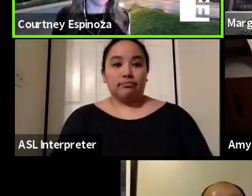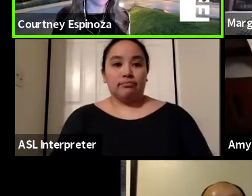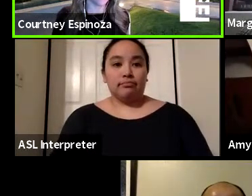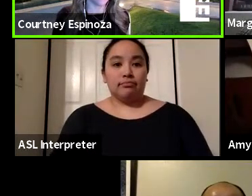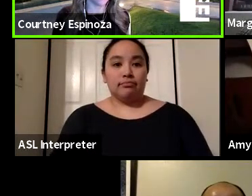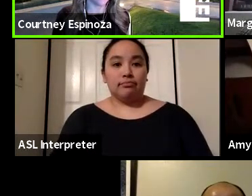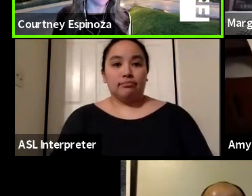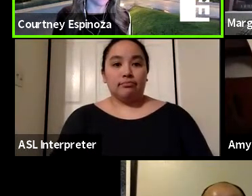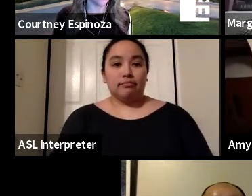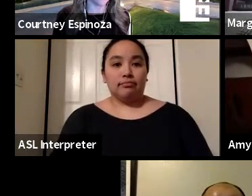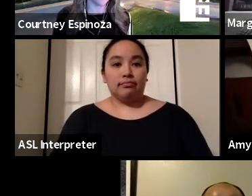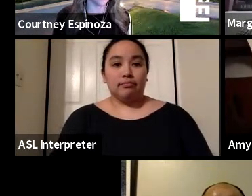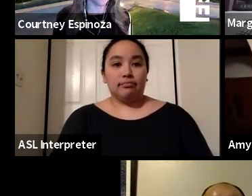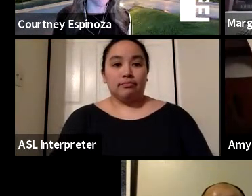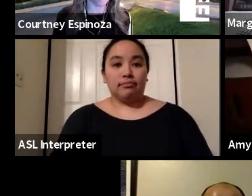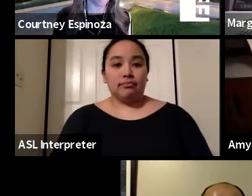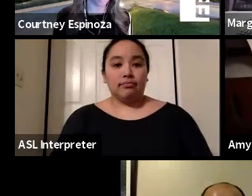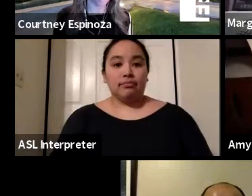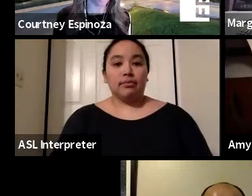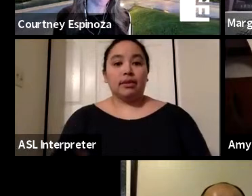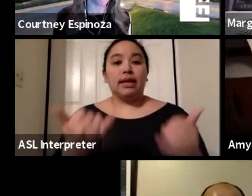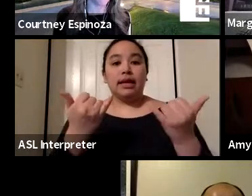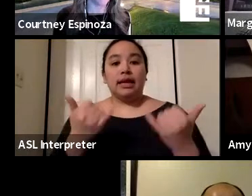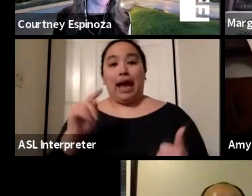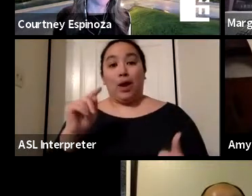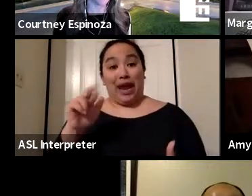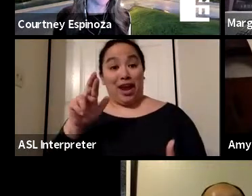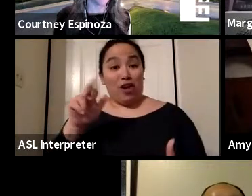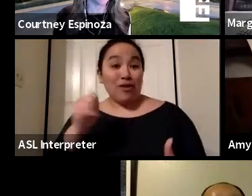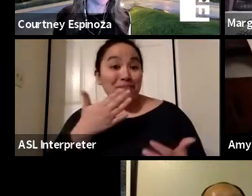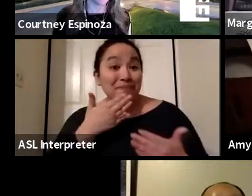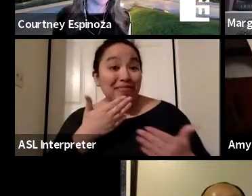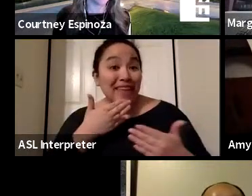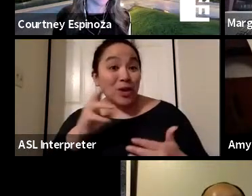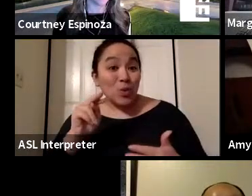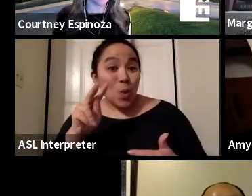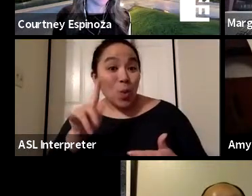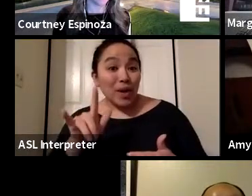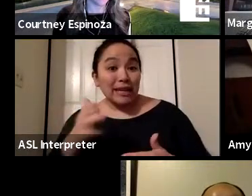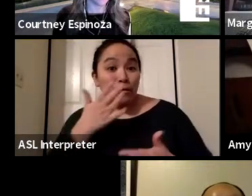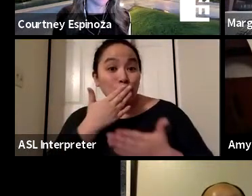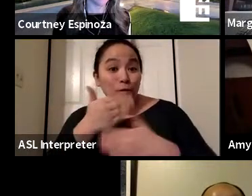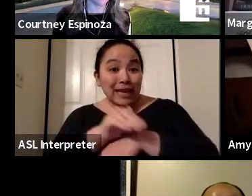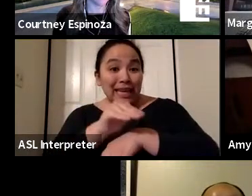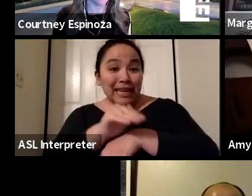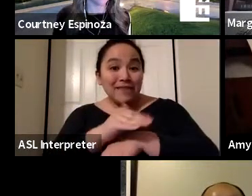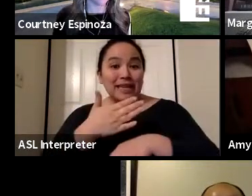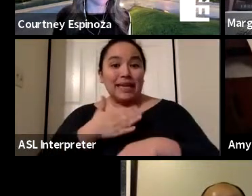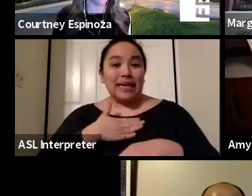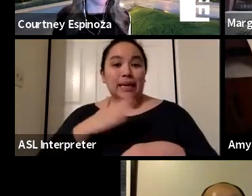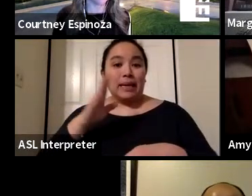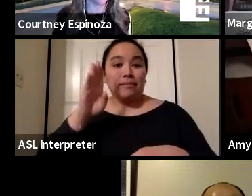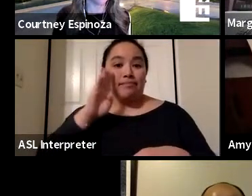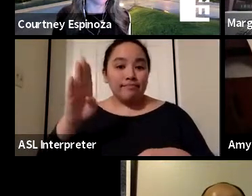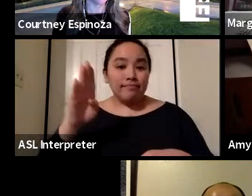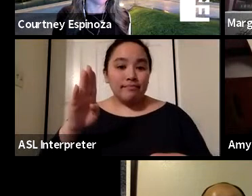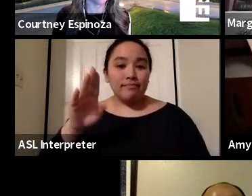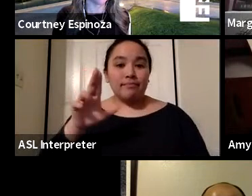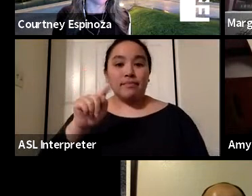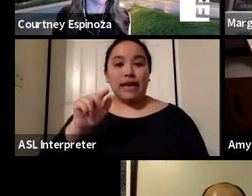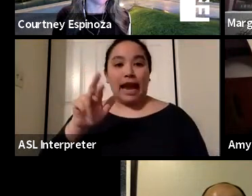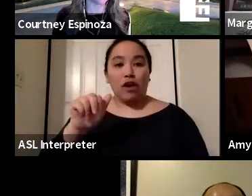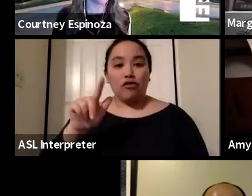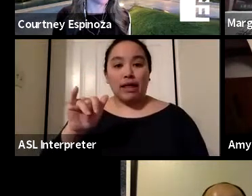take over. while I Thank do you, that. Courtney. Good evening, everyone. My name is Tara Lynn Gray, Chief Executive Officer of the